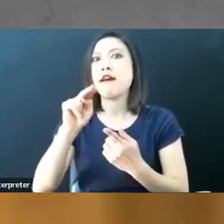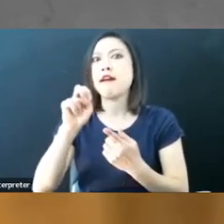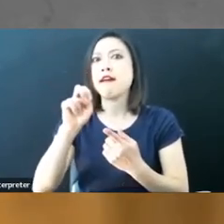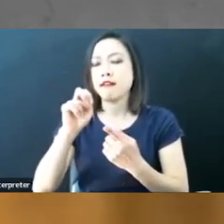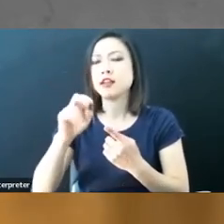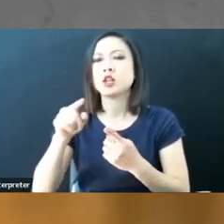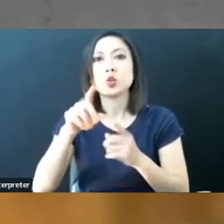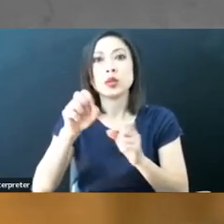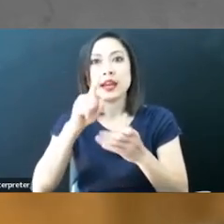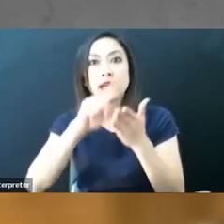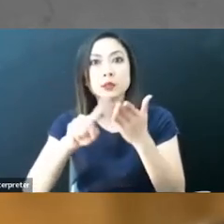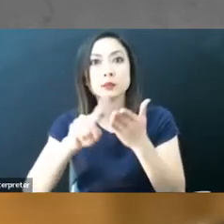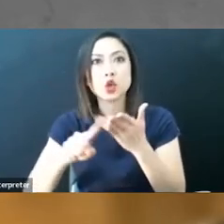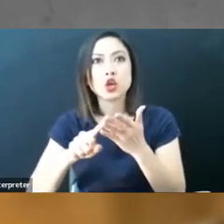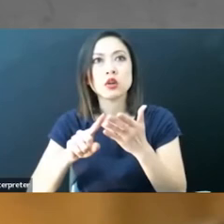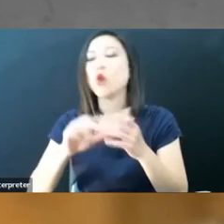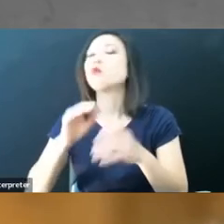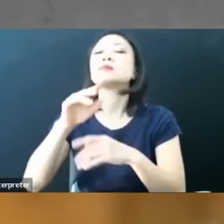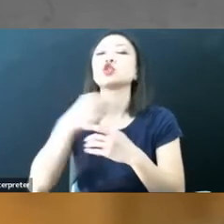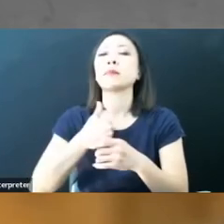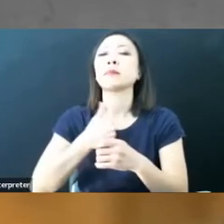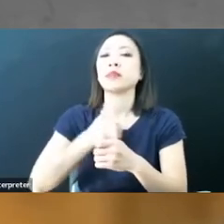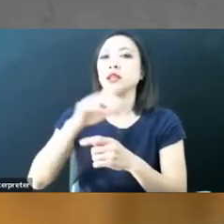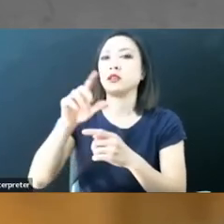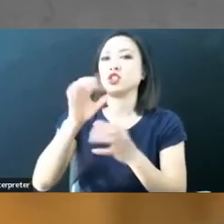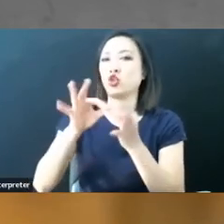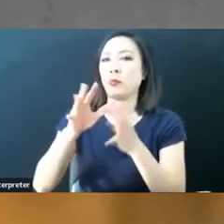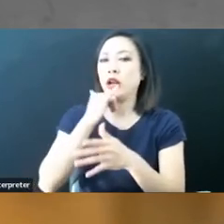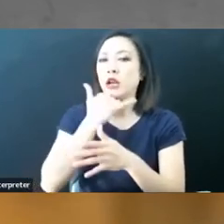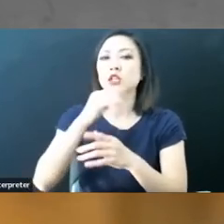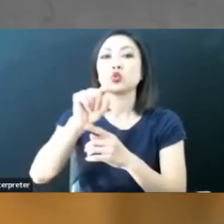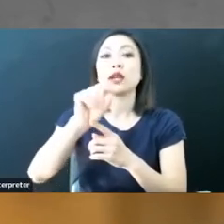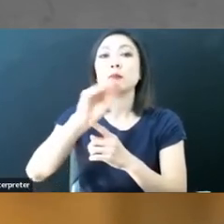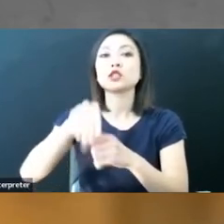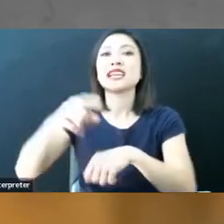it here with 20% time, where you can go off and do what you want, or you will